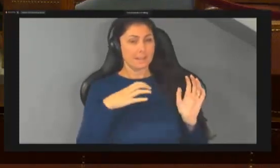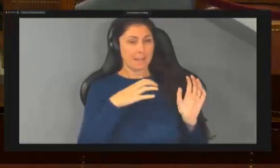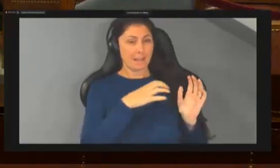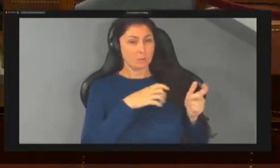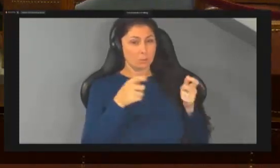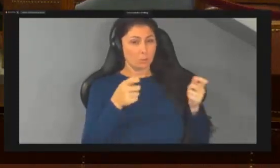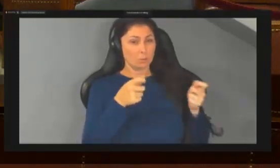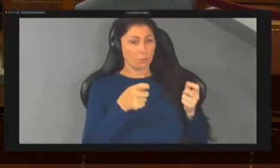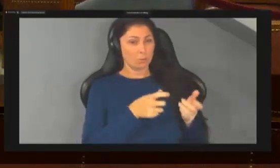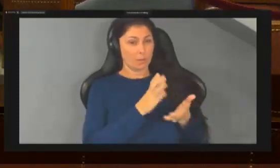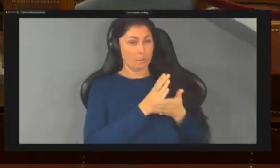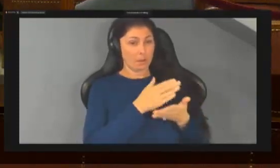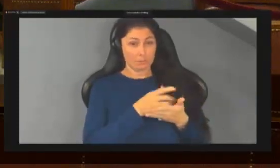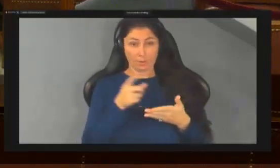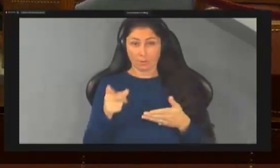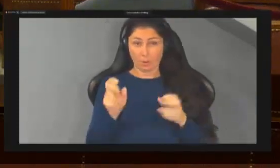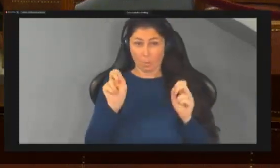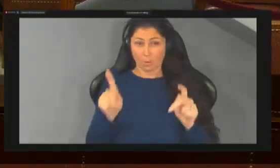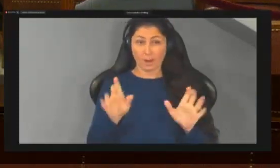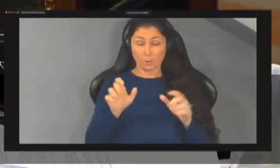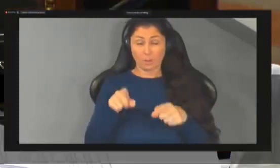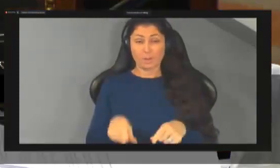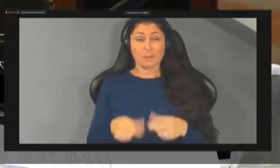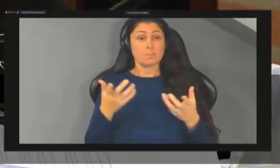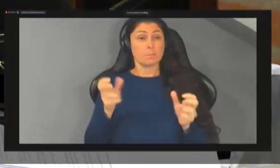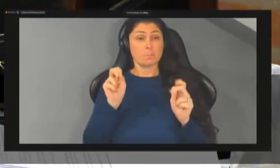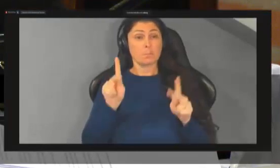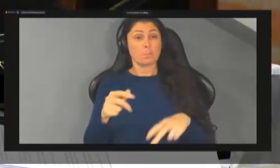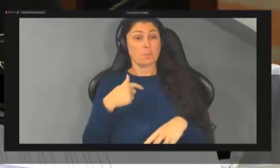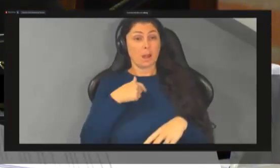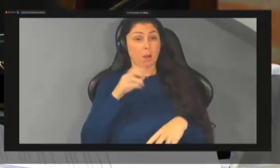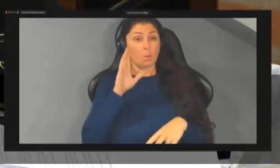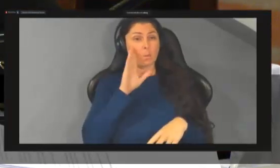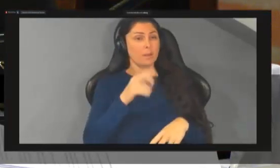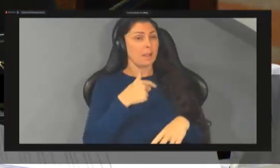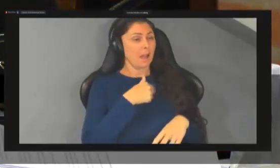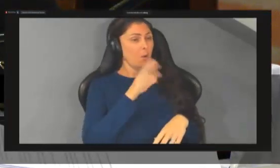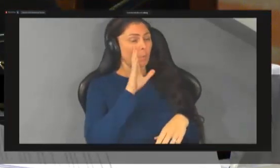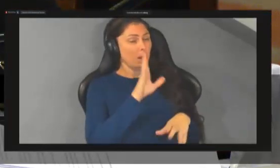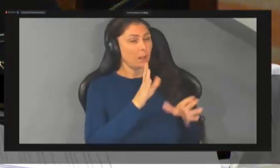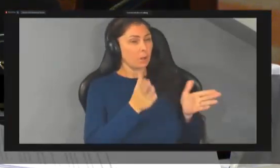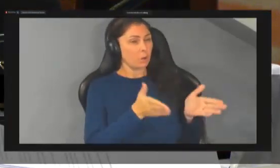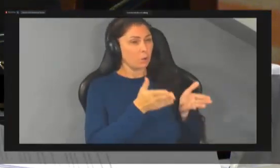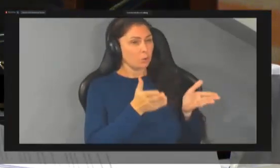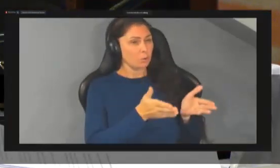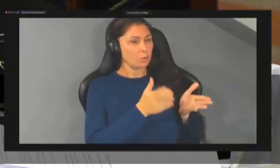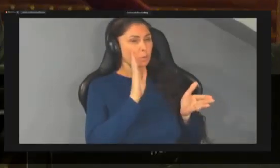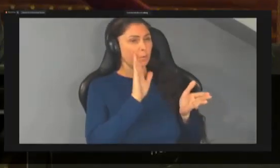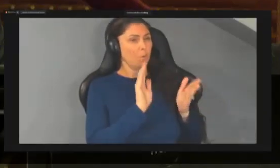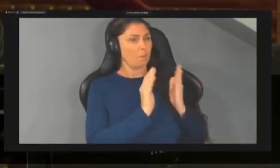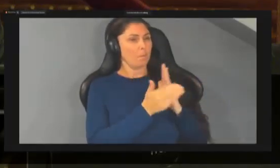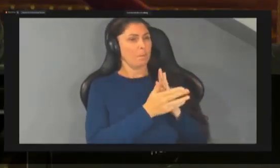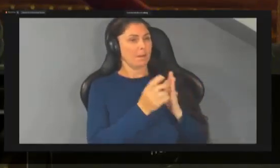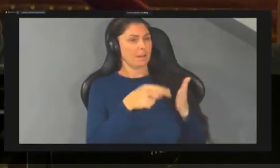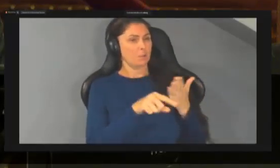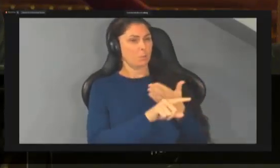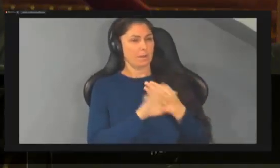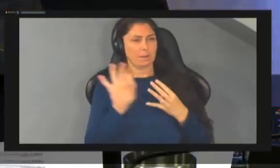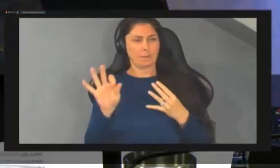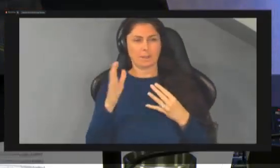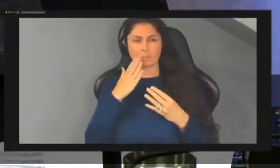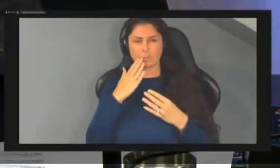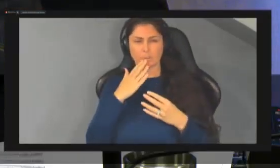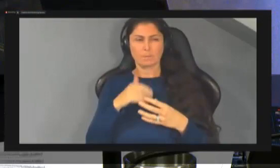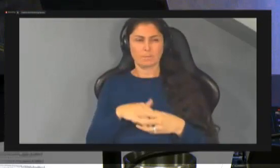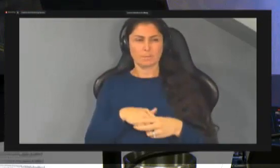budget. So, I mean, they're okay doing this. Okay. So, I'll do it for an amendment. I would encourage... I'll do it for an amendment next week. Thank you. Thank